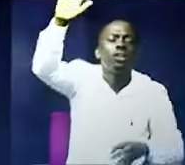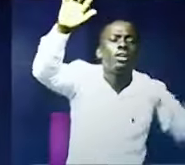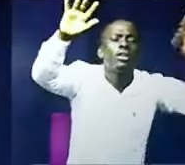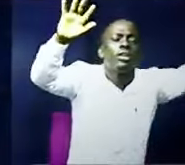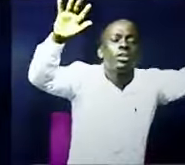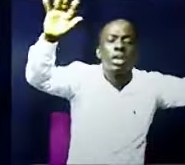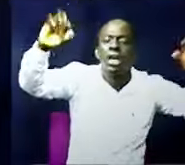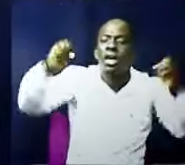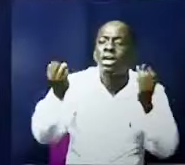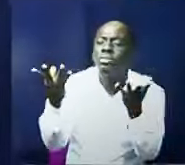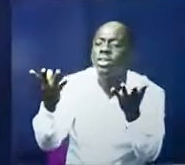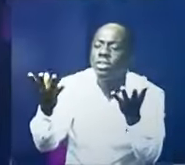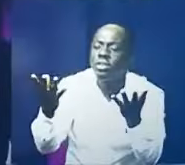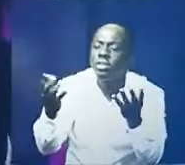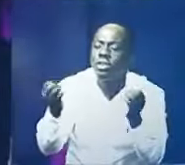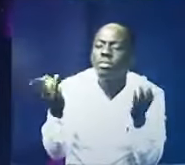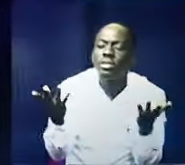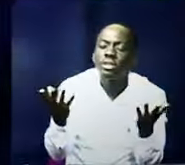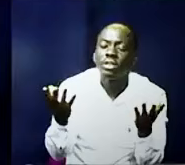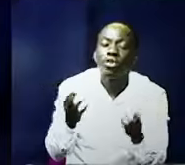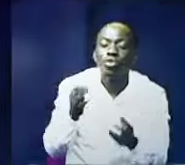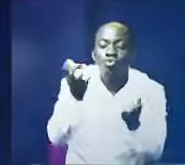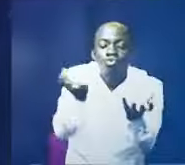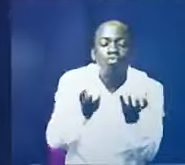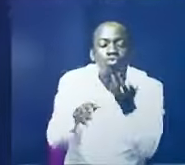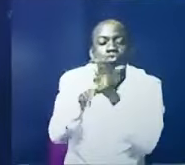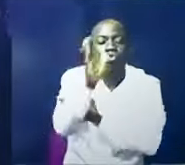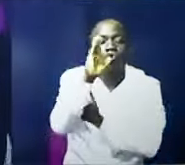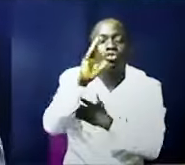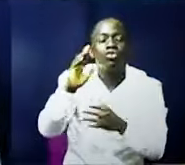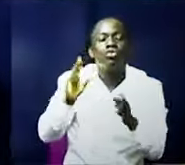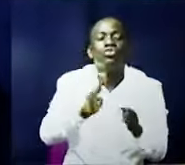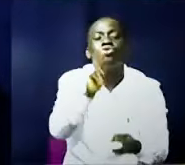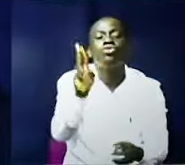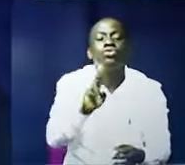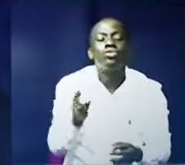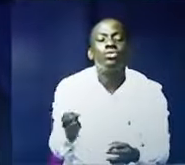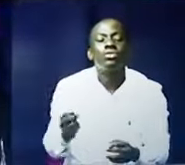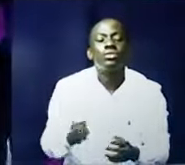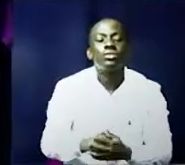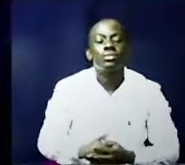Fine. Luke chapter 11, verse 1.